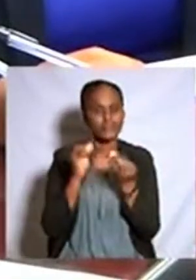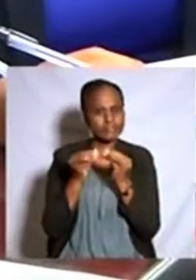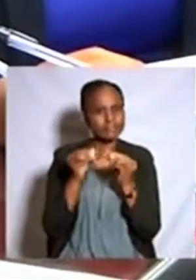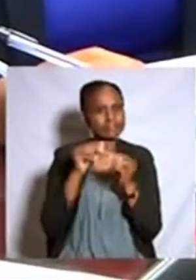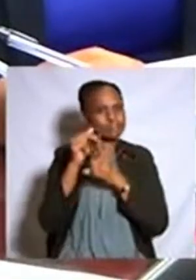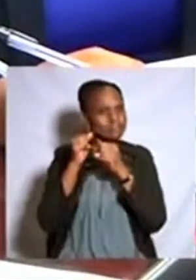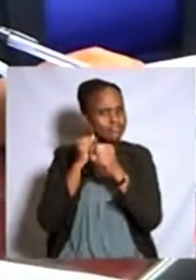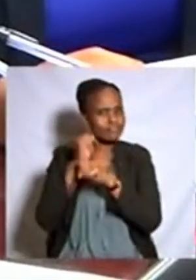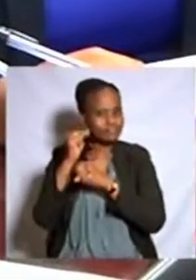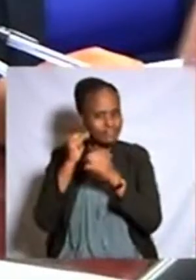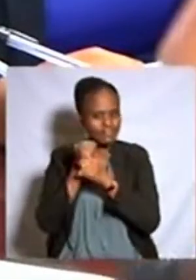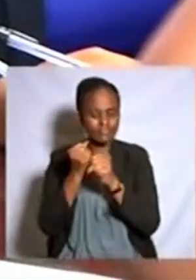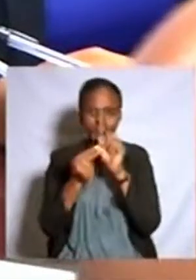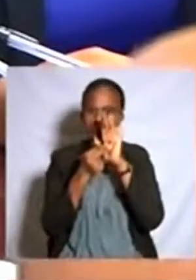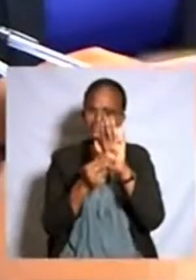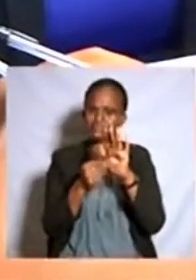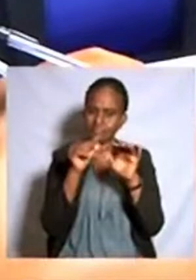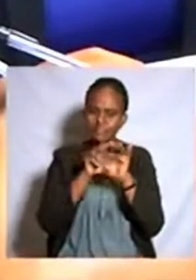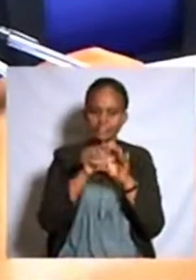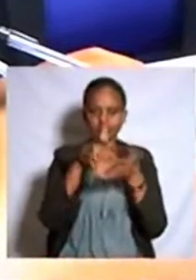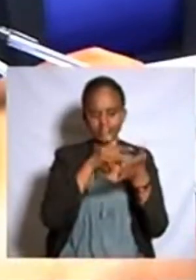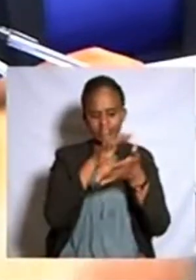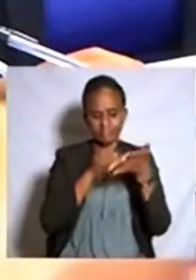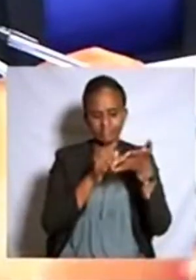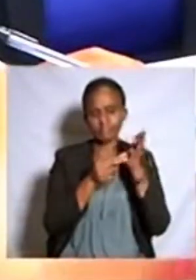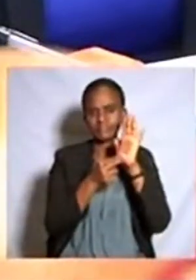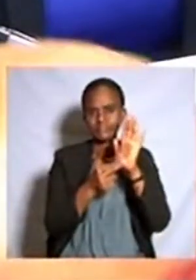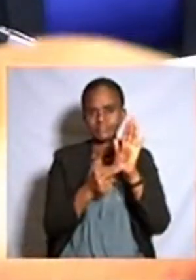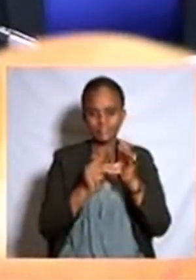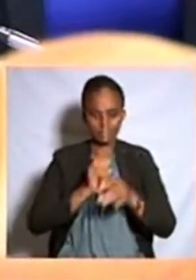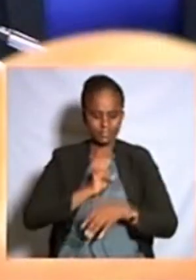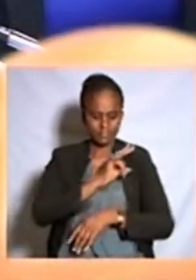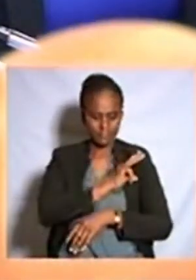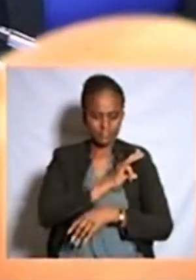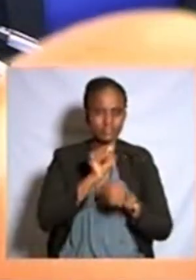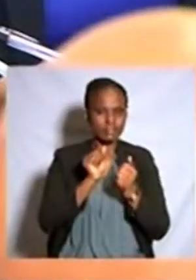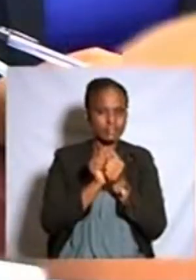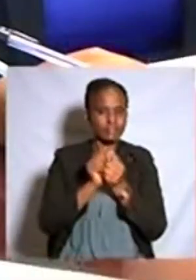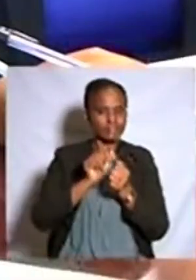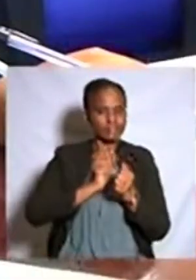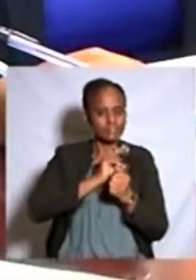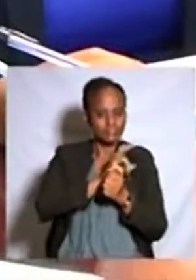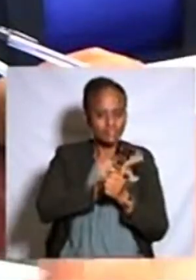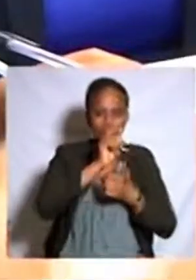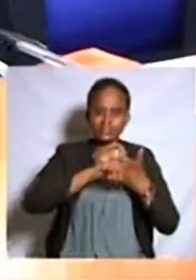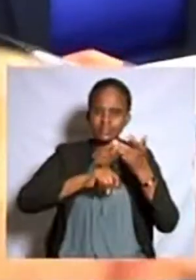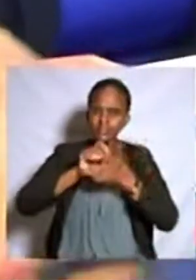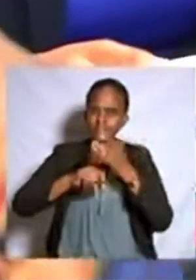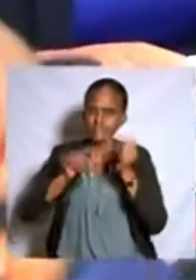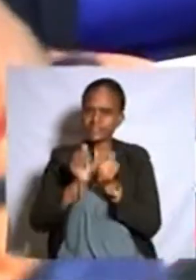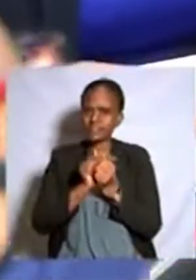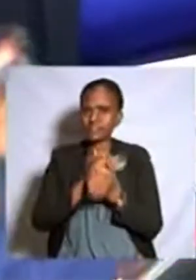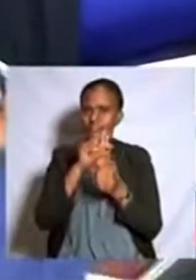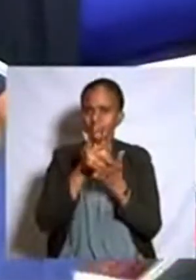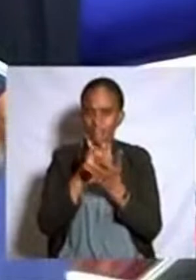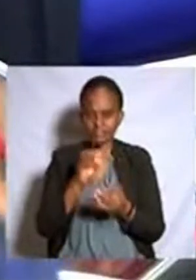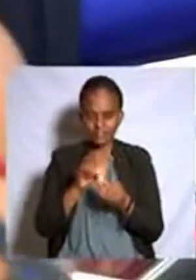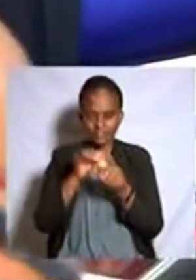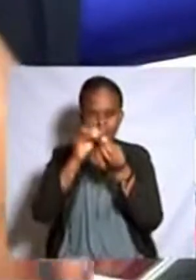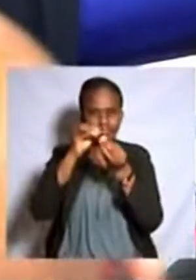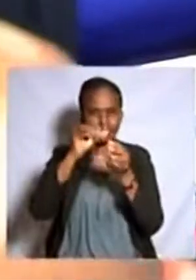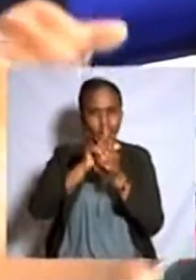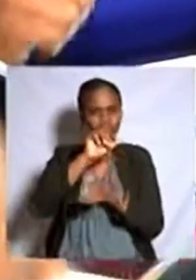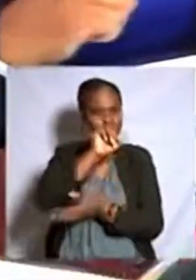the years, as shown in the table below. Chaired staff and staff cost to total operating expenses in 2022